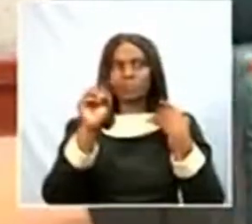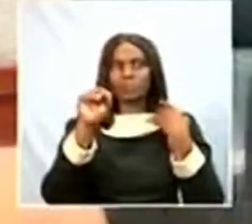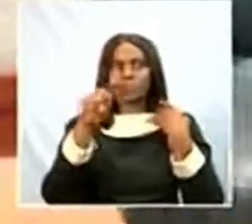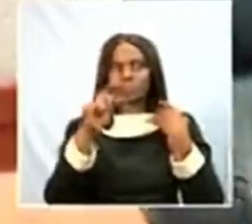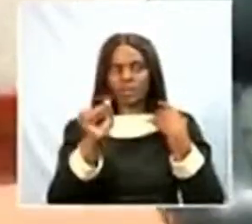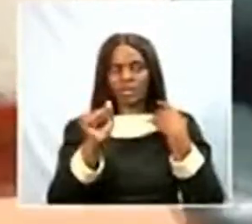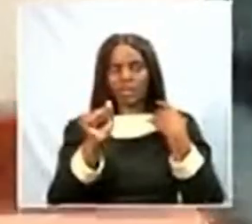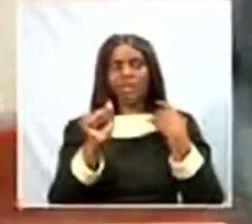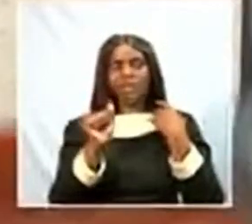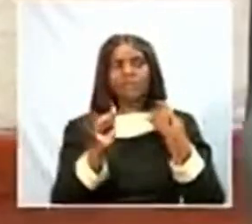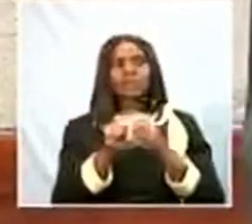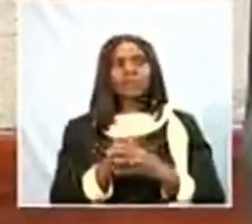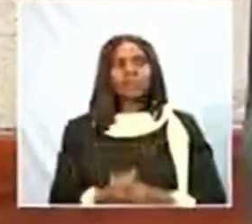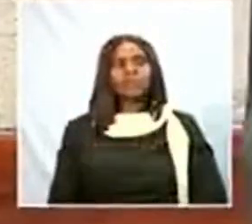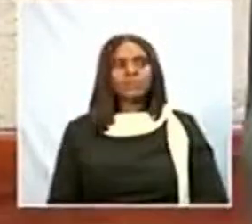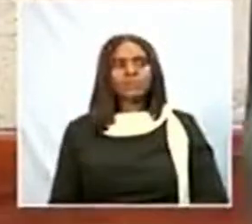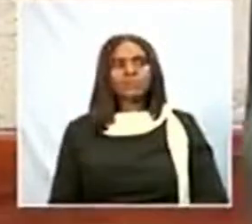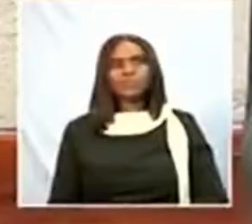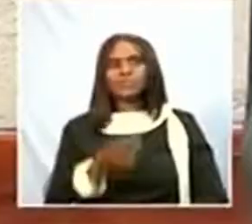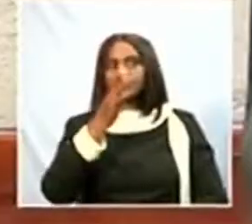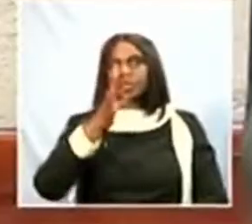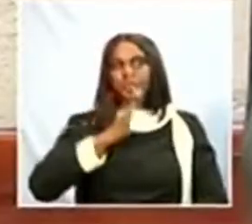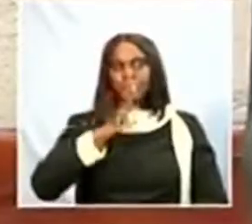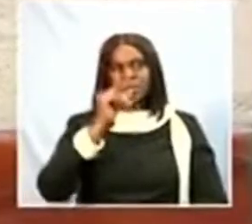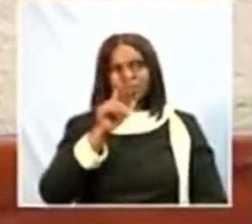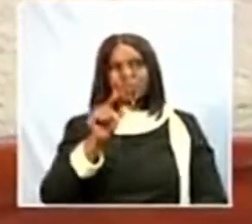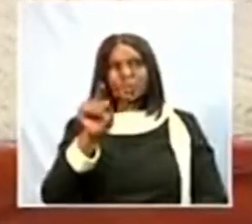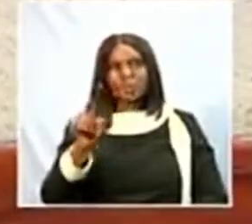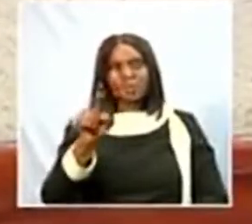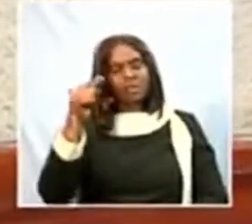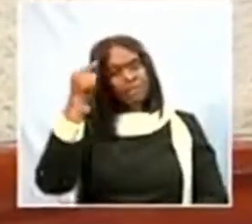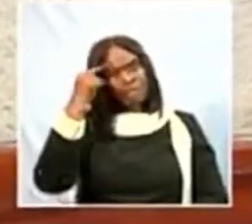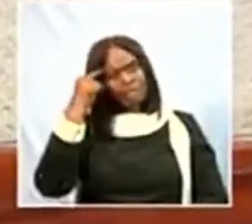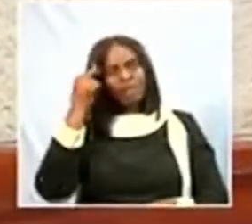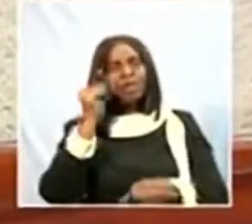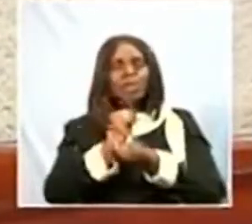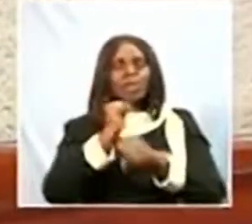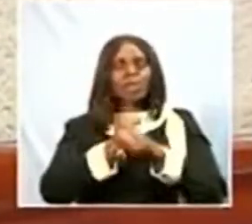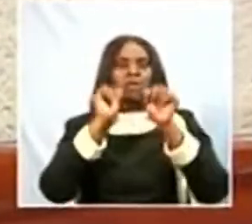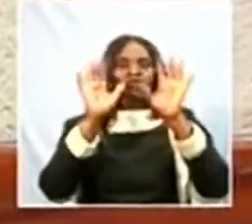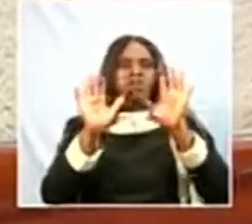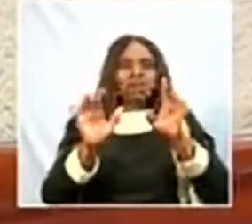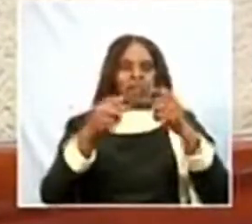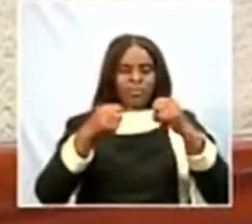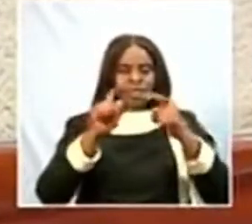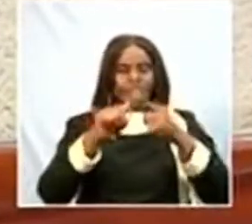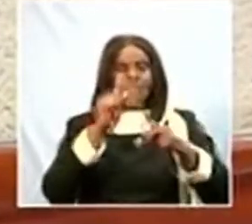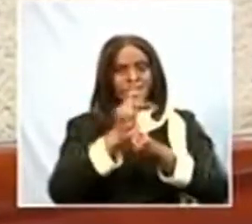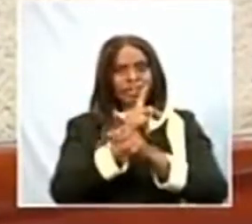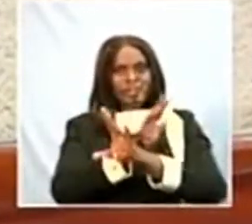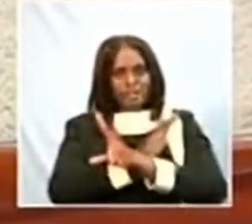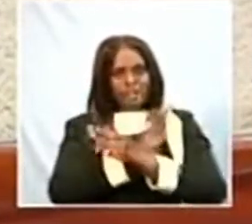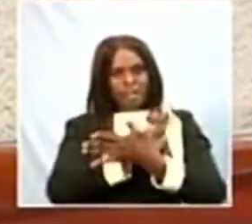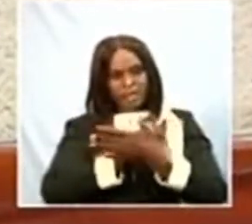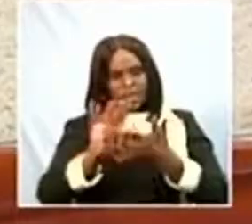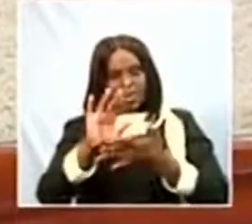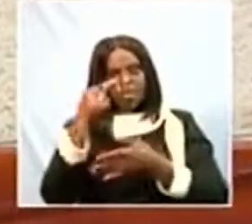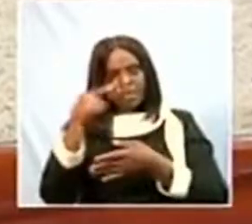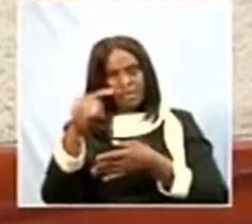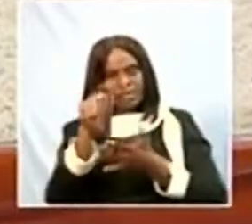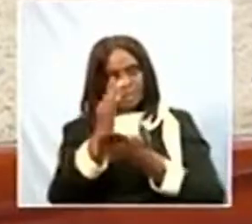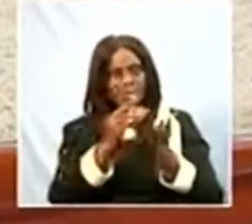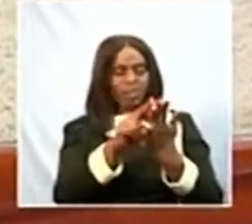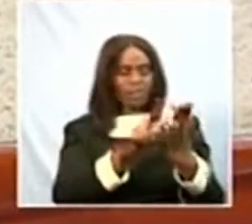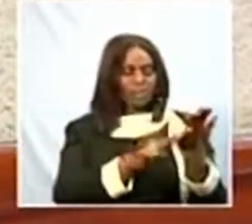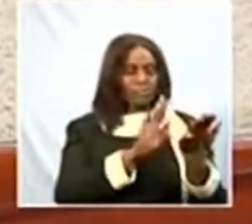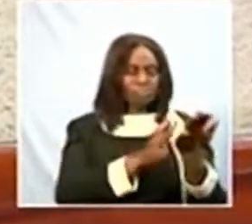Bwengwa constituency. Madam Speaker, the government is doing an amazing job when it comes to keep Zambian green, clean, and healthy. There are some rules and